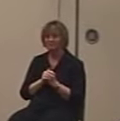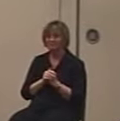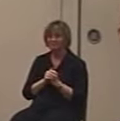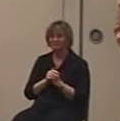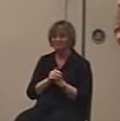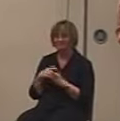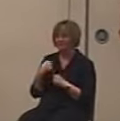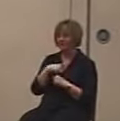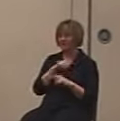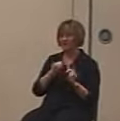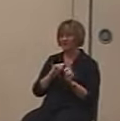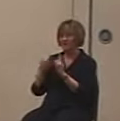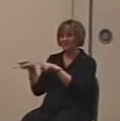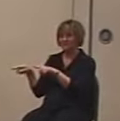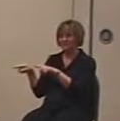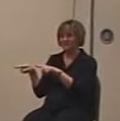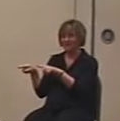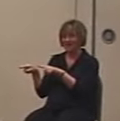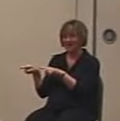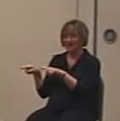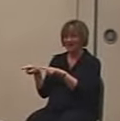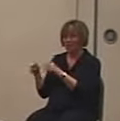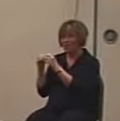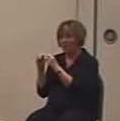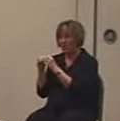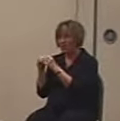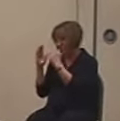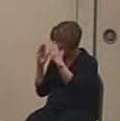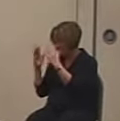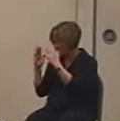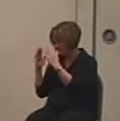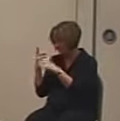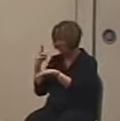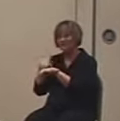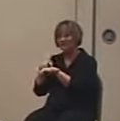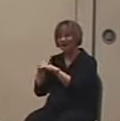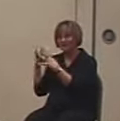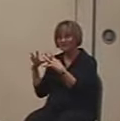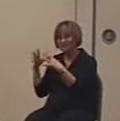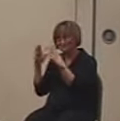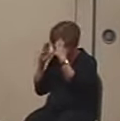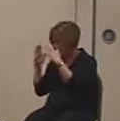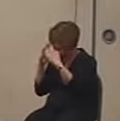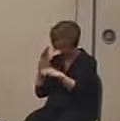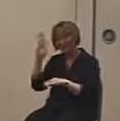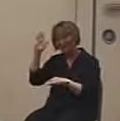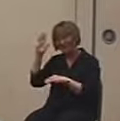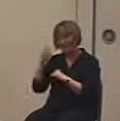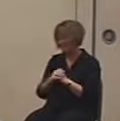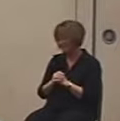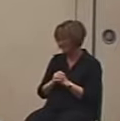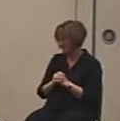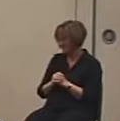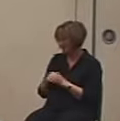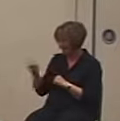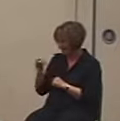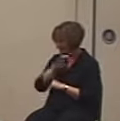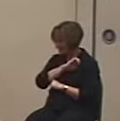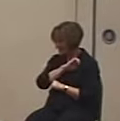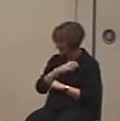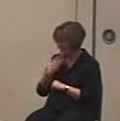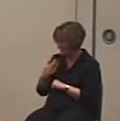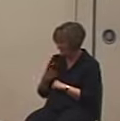giving him double attention for raising his hand. It's us running over there when he raises it. Yes, Eric, thanks for raising your hand. What